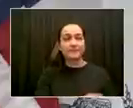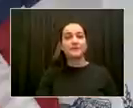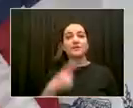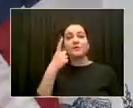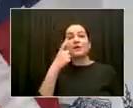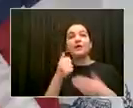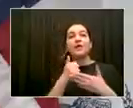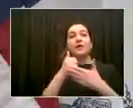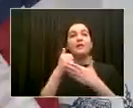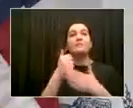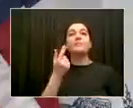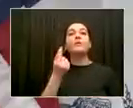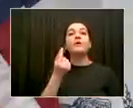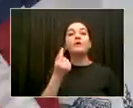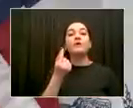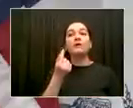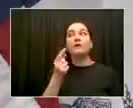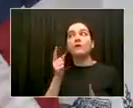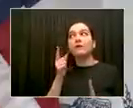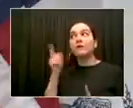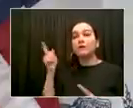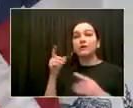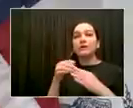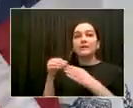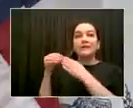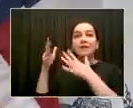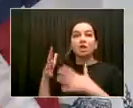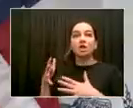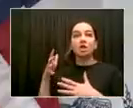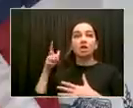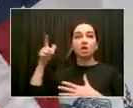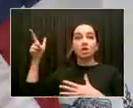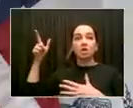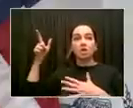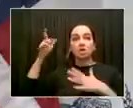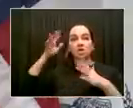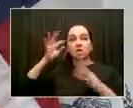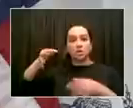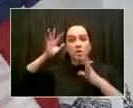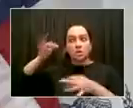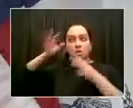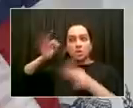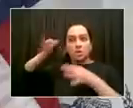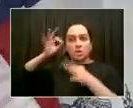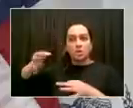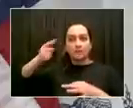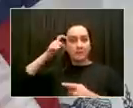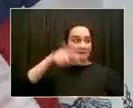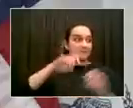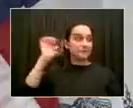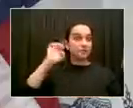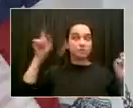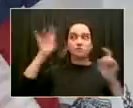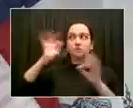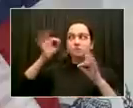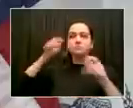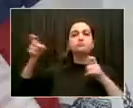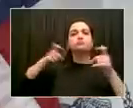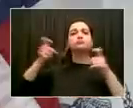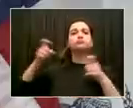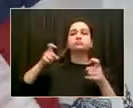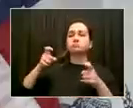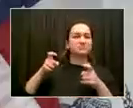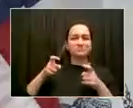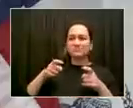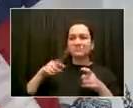that before all these scandals. I was saying that before all these scandals. If to be a leader, sometimes guess what? You have